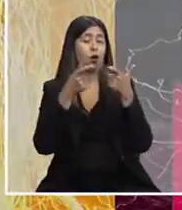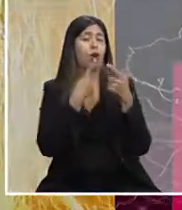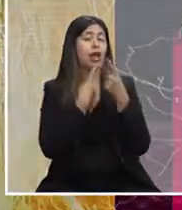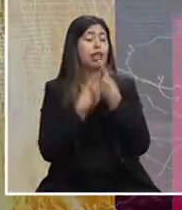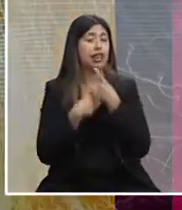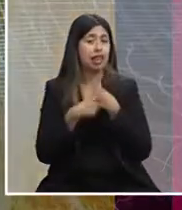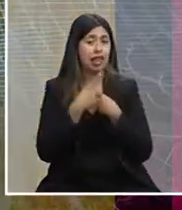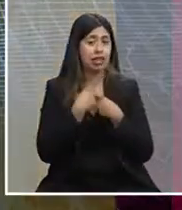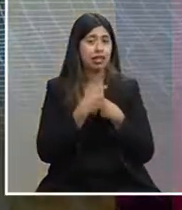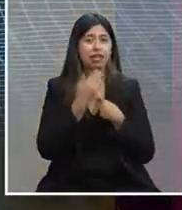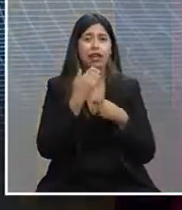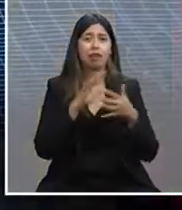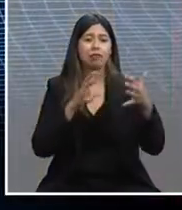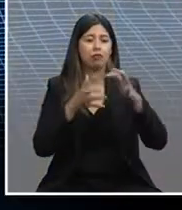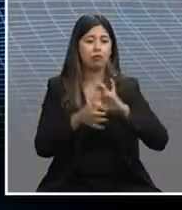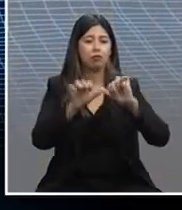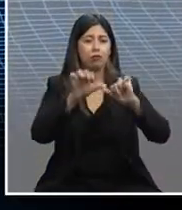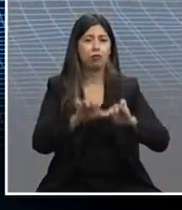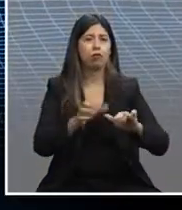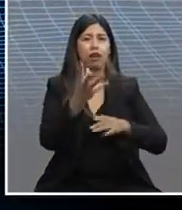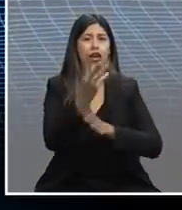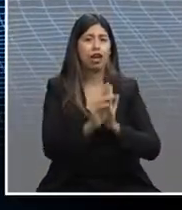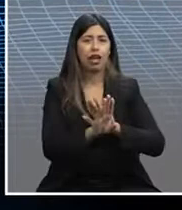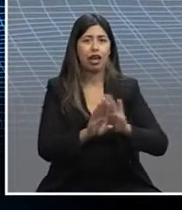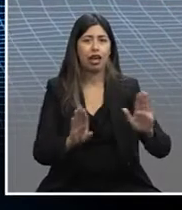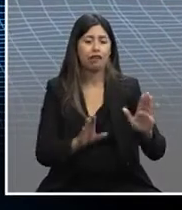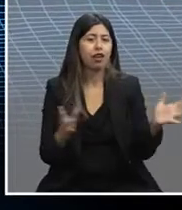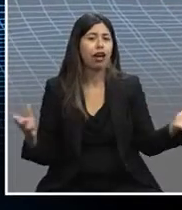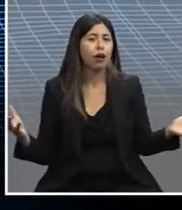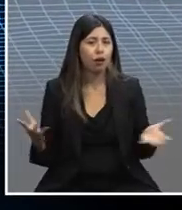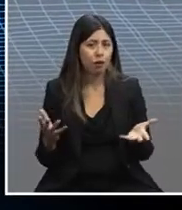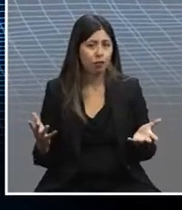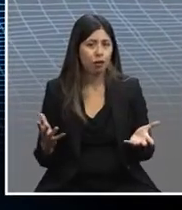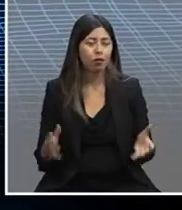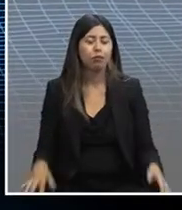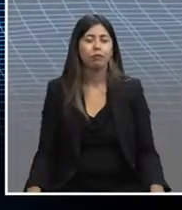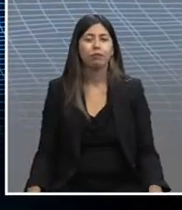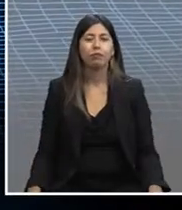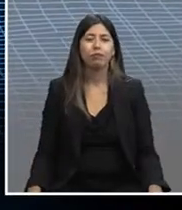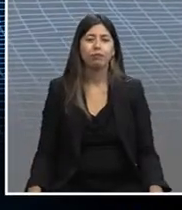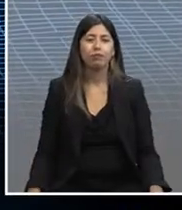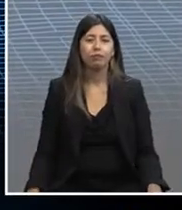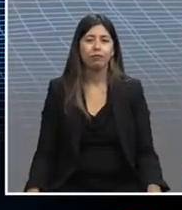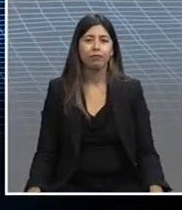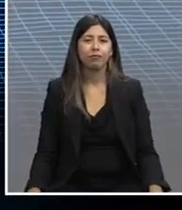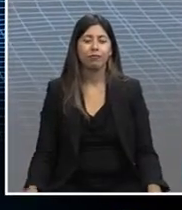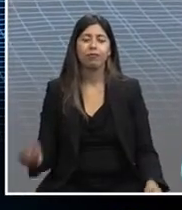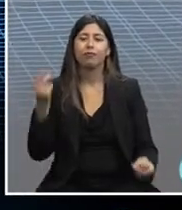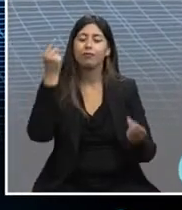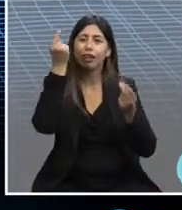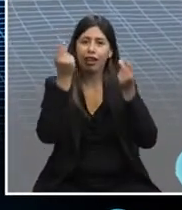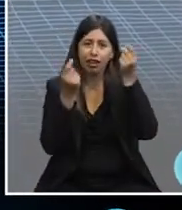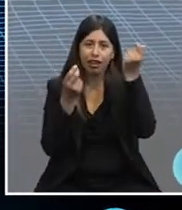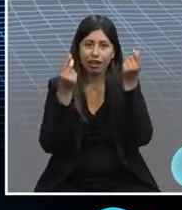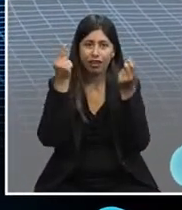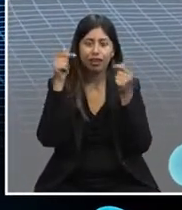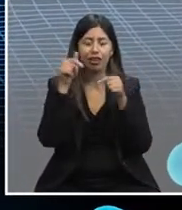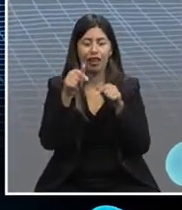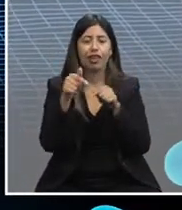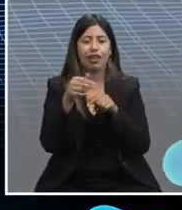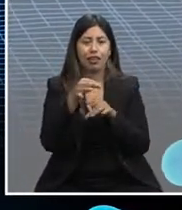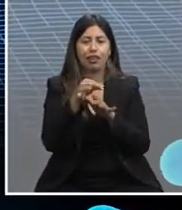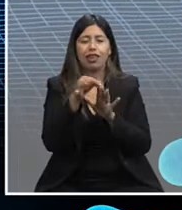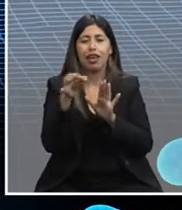the ideal of Saint Augustine, who said that the real wisdom is to keep on desiring what we already